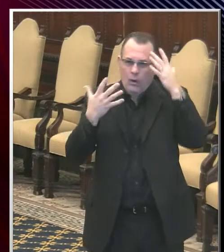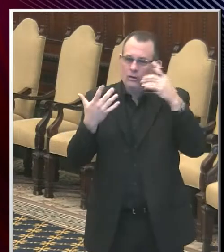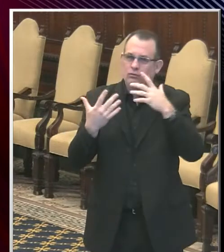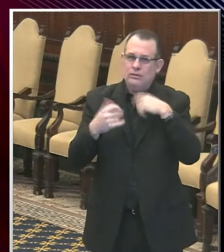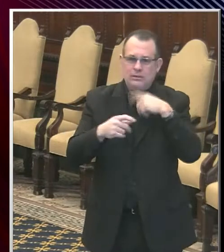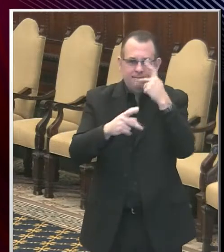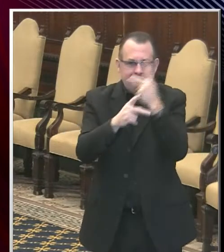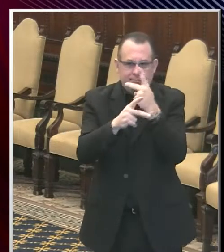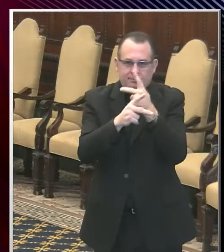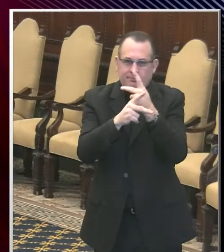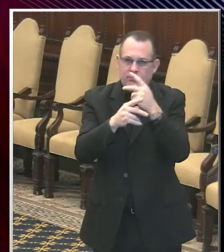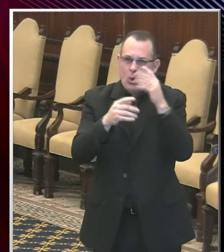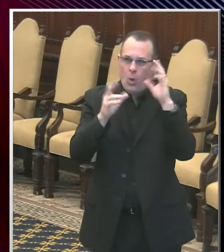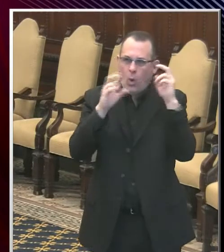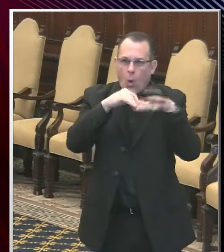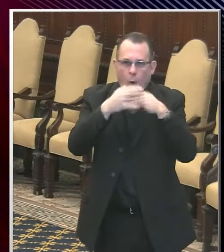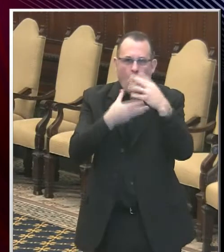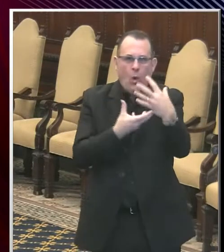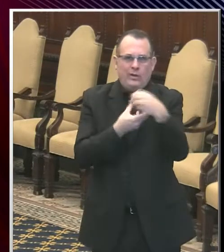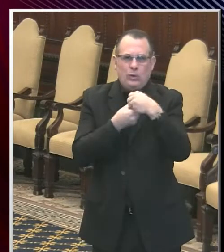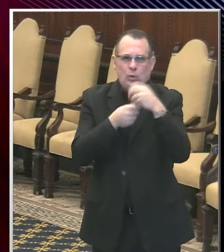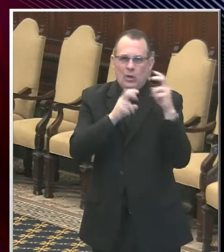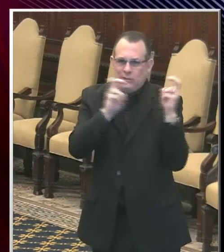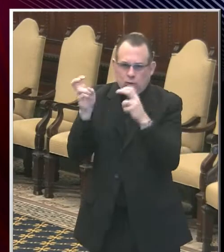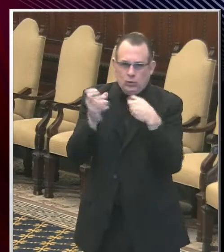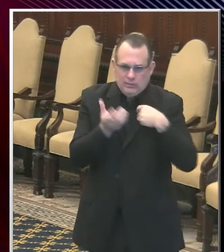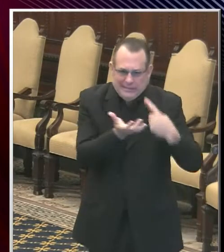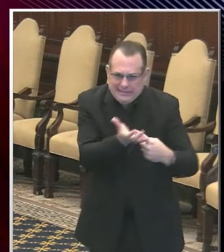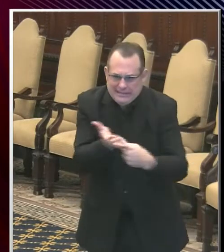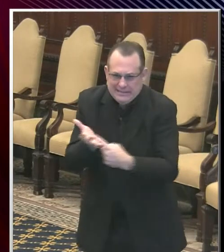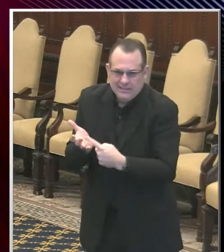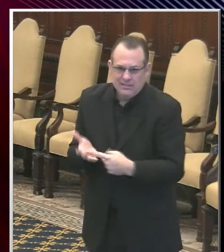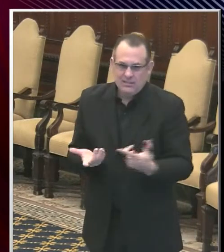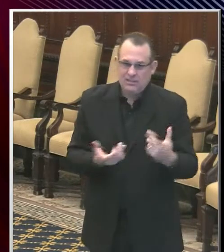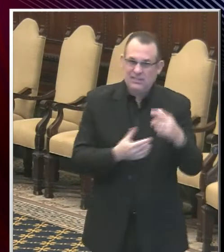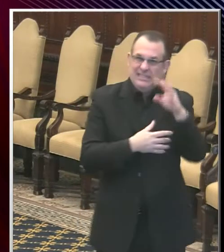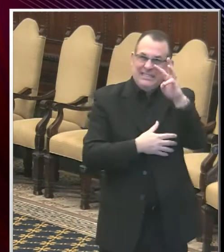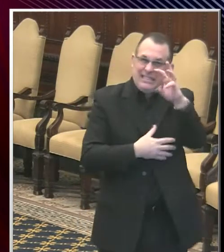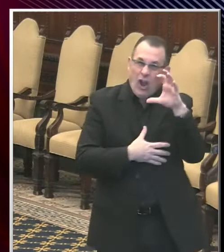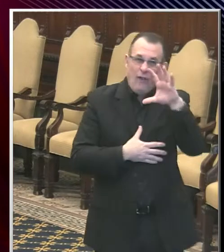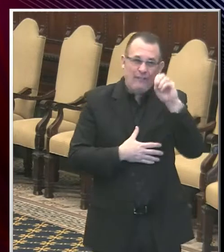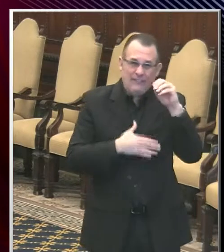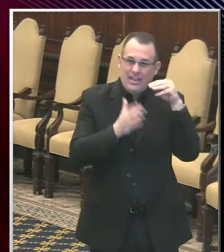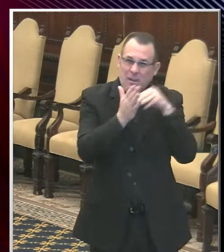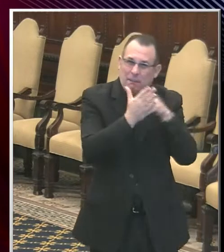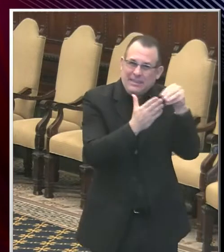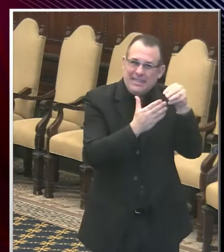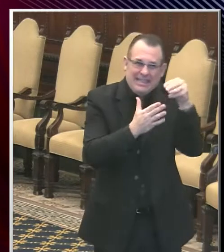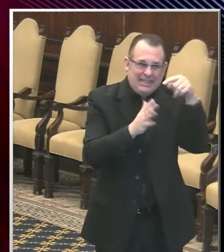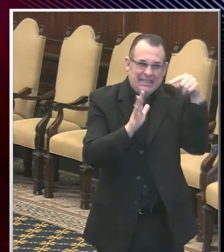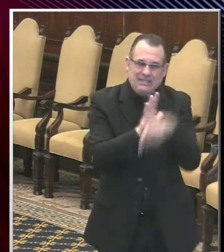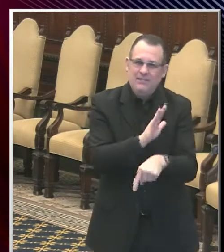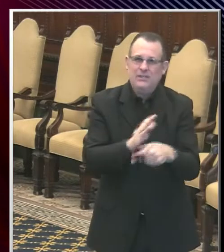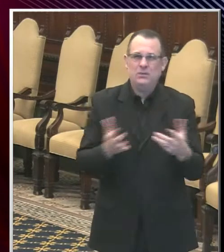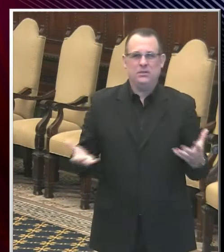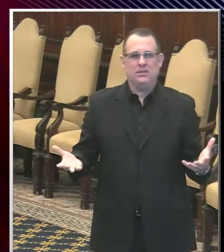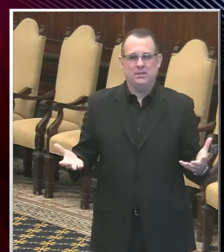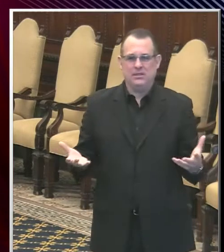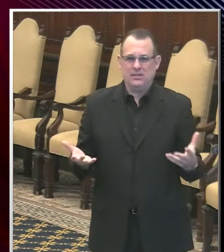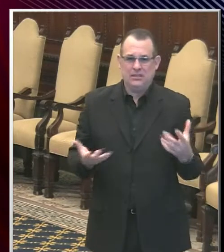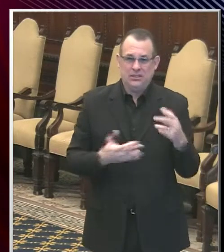same time, removing a $650 million deficit. I mean, we're talking 5 times 2008 and